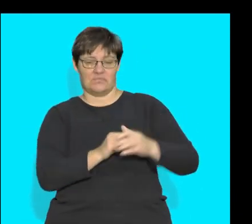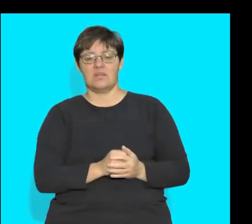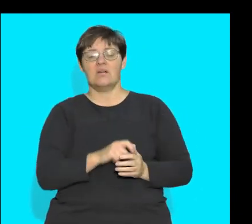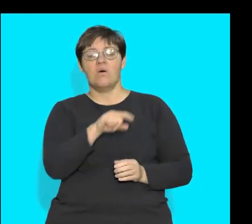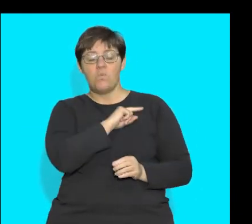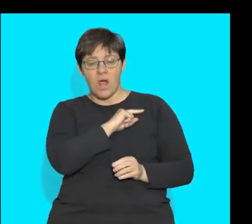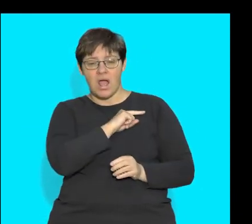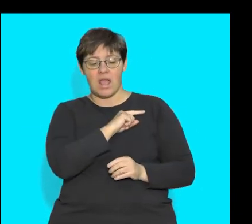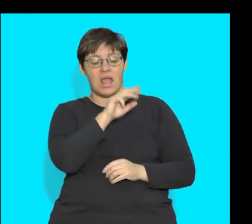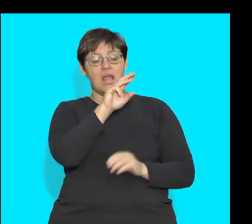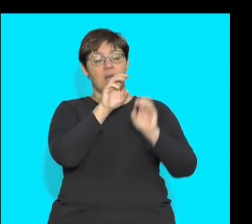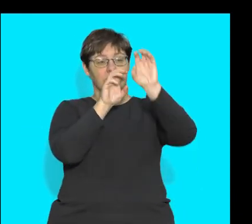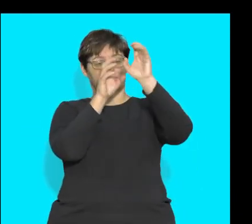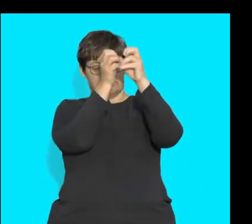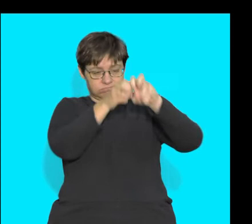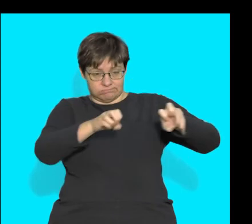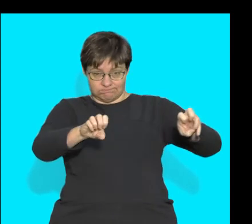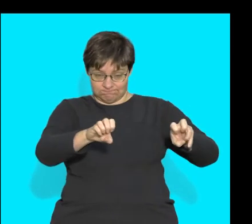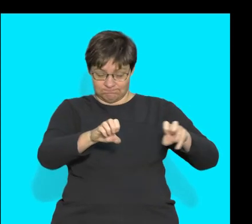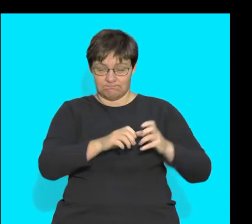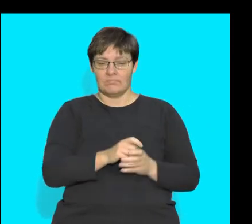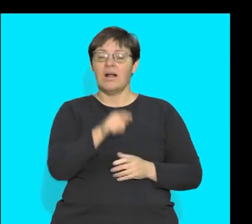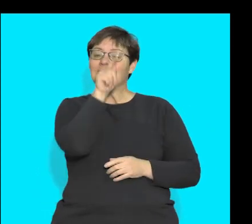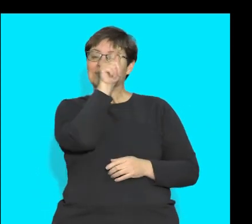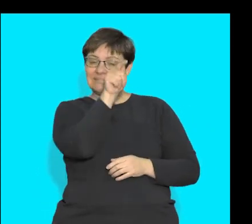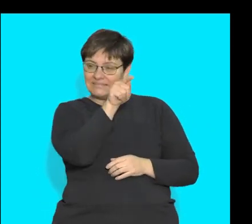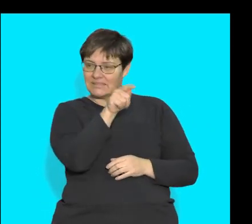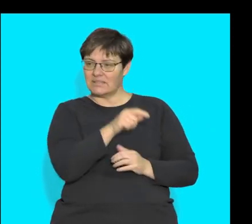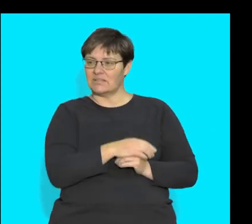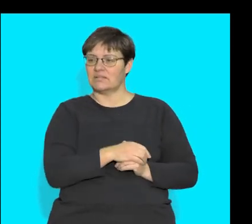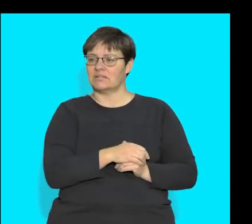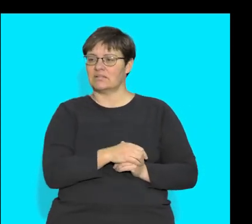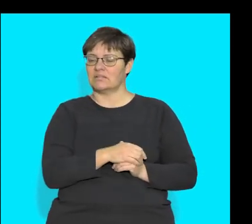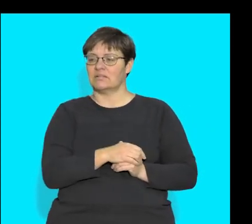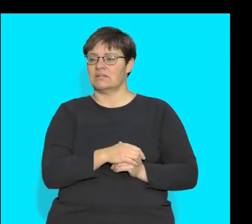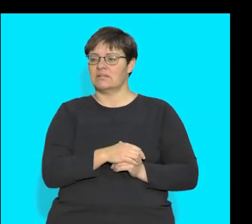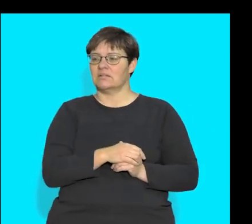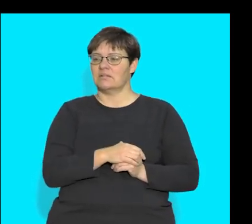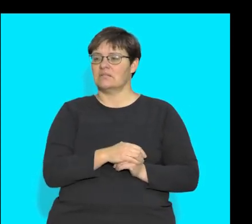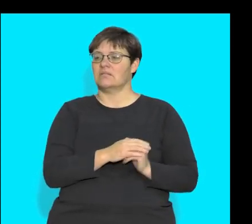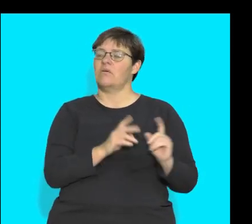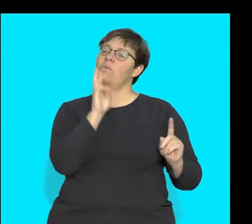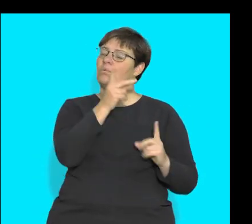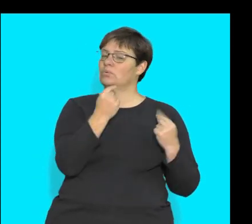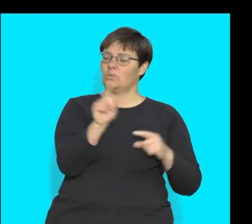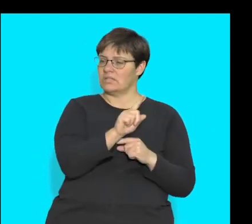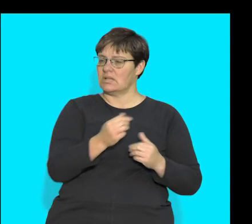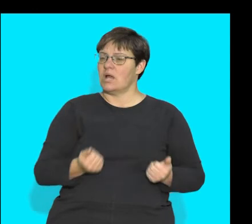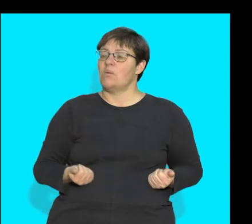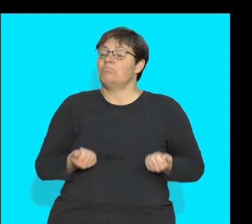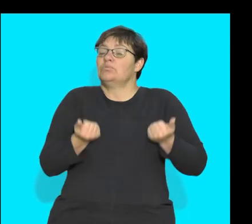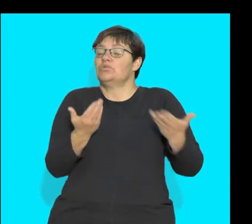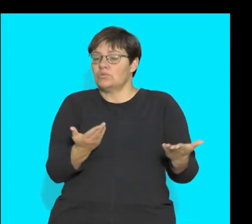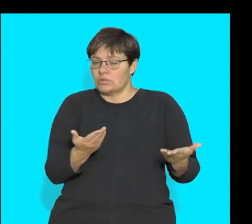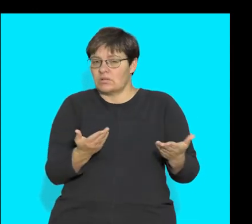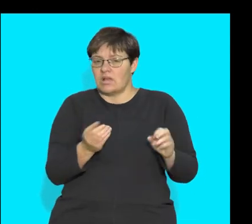happens is during mitosis, these little guys, if I were to draw something, are going to